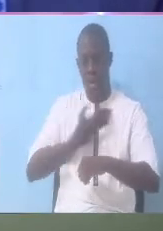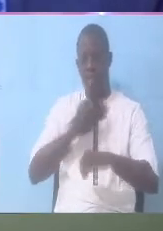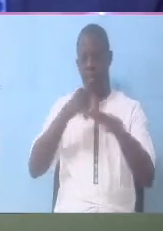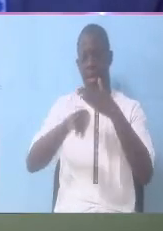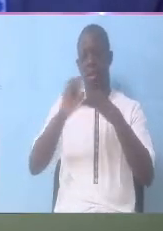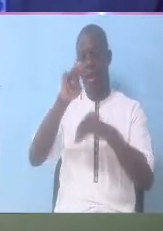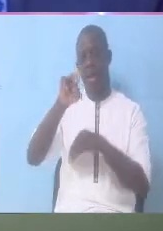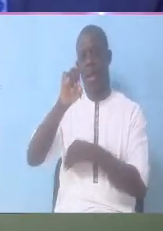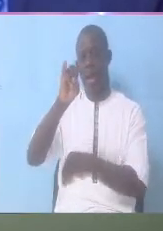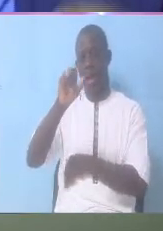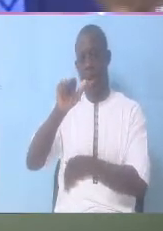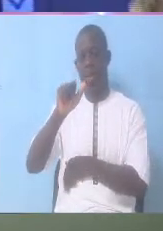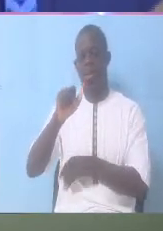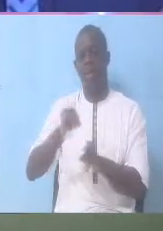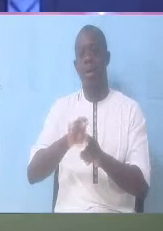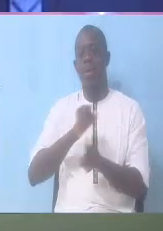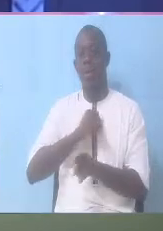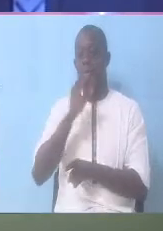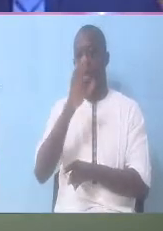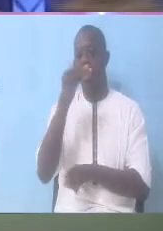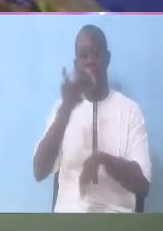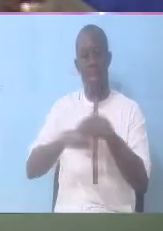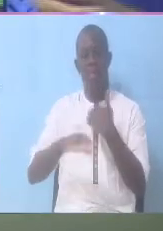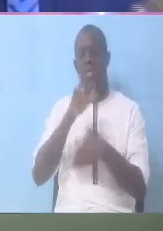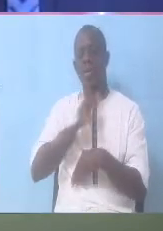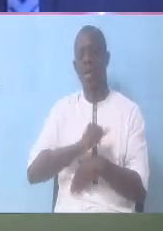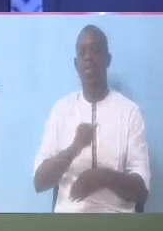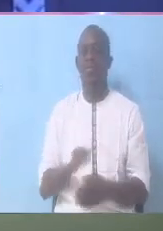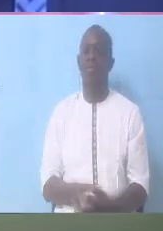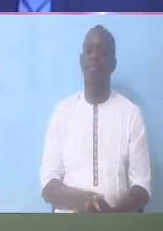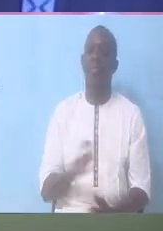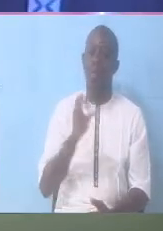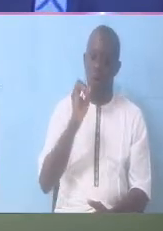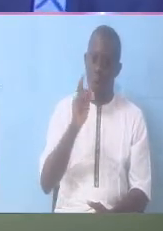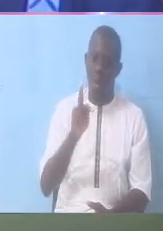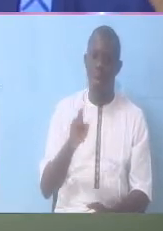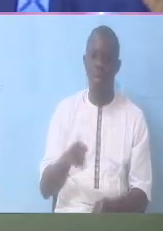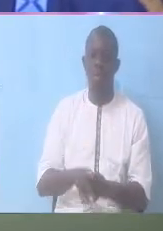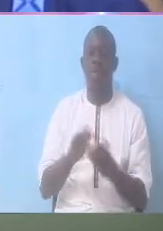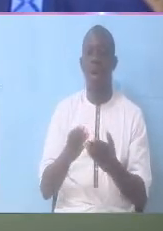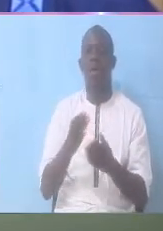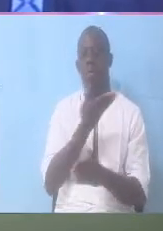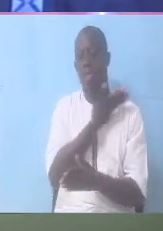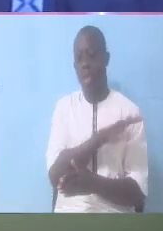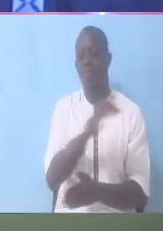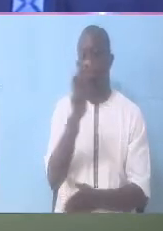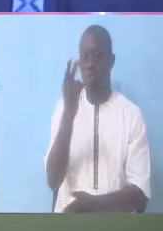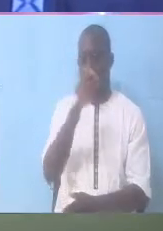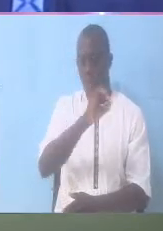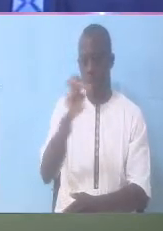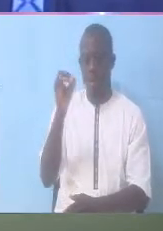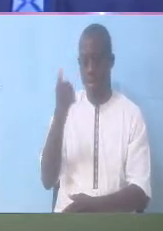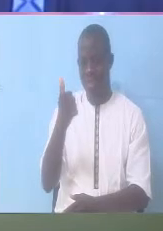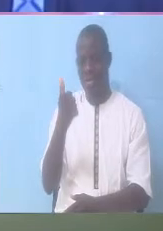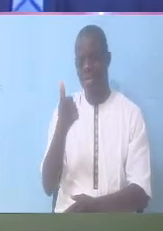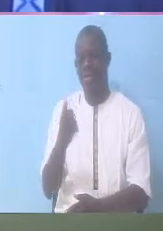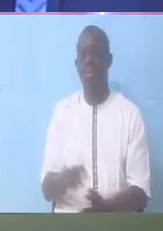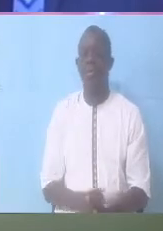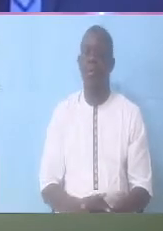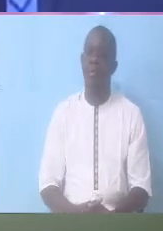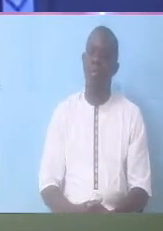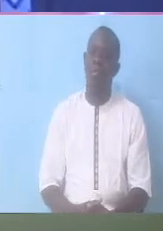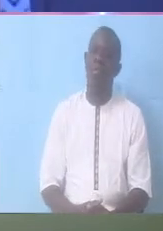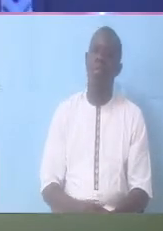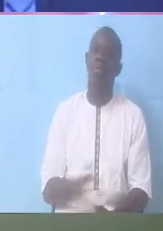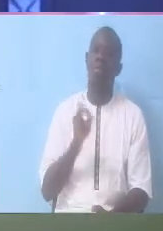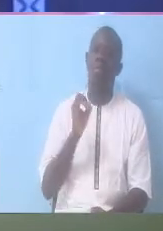No, never, sir. Never. All right. So we leave 2006. 2006. Yes, sir.